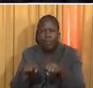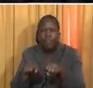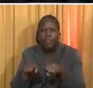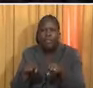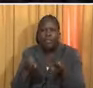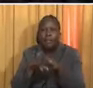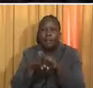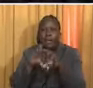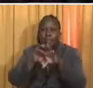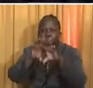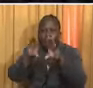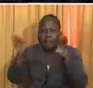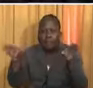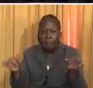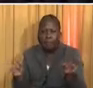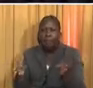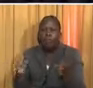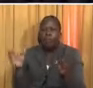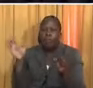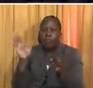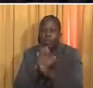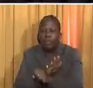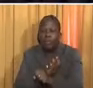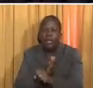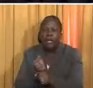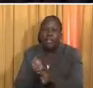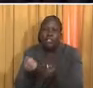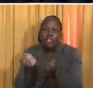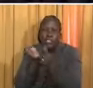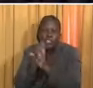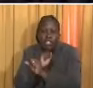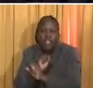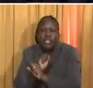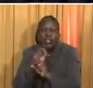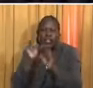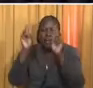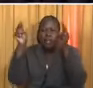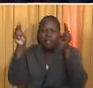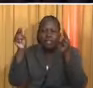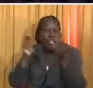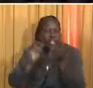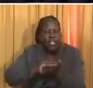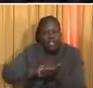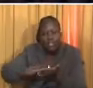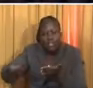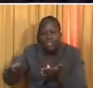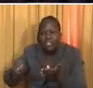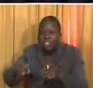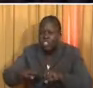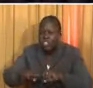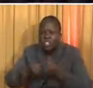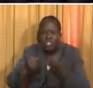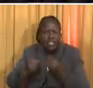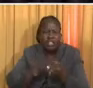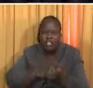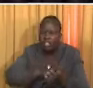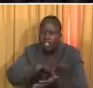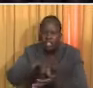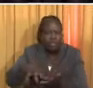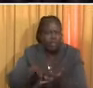disassemble, completely change identity, abolish, tear apart,